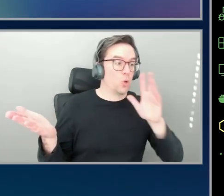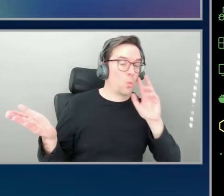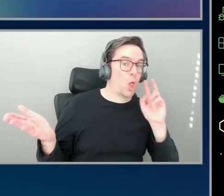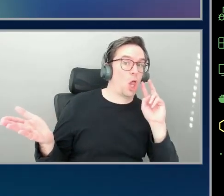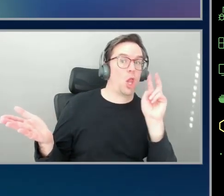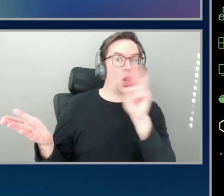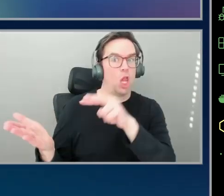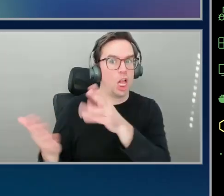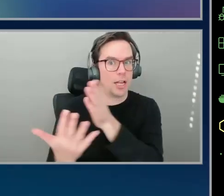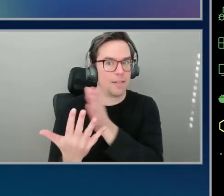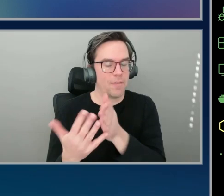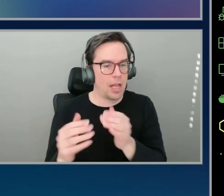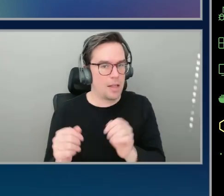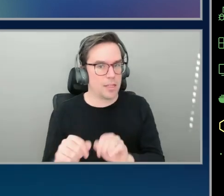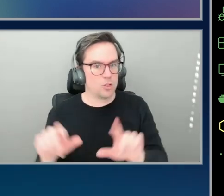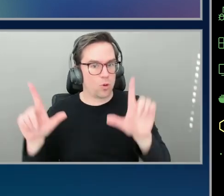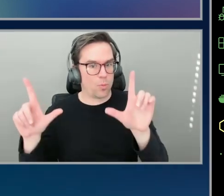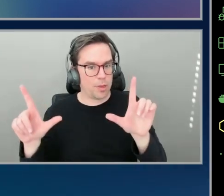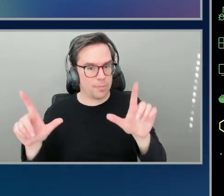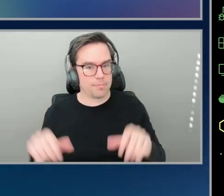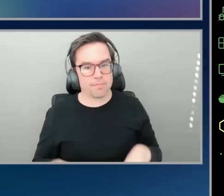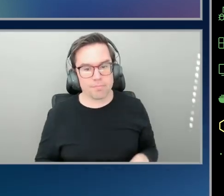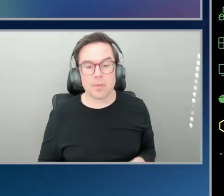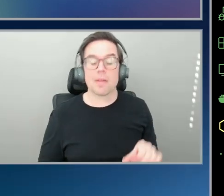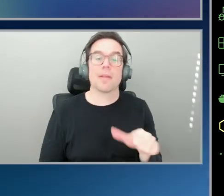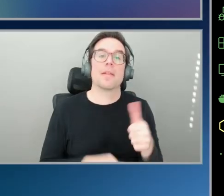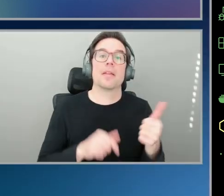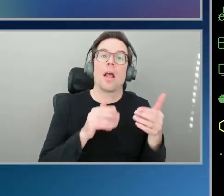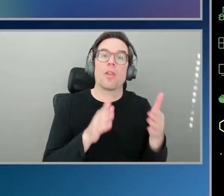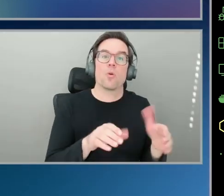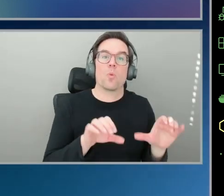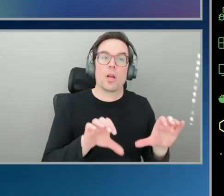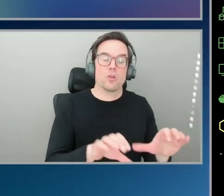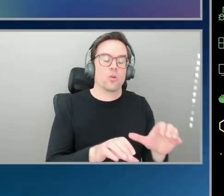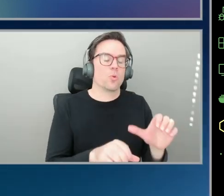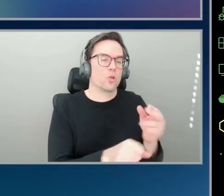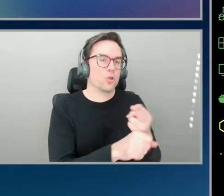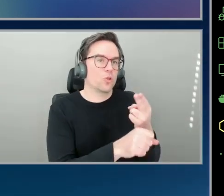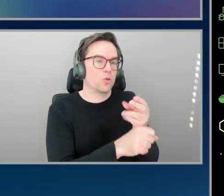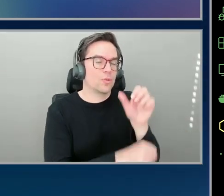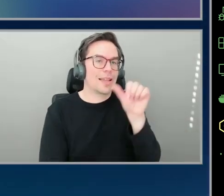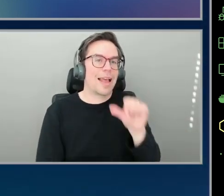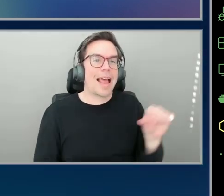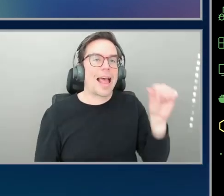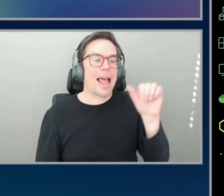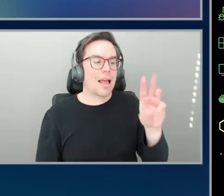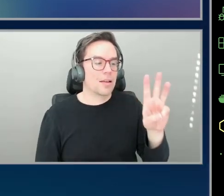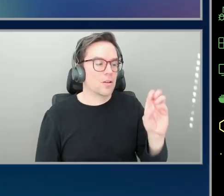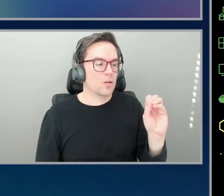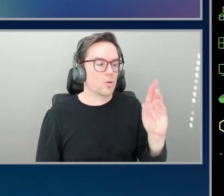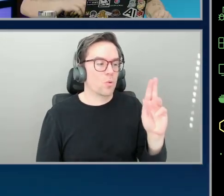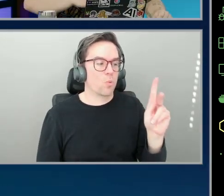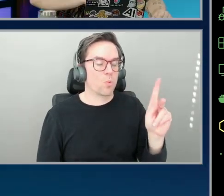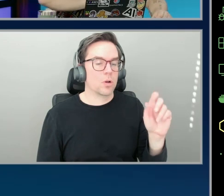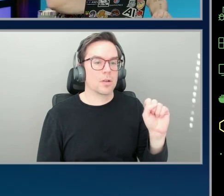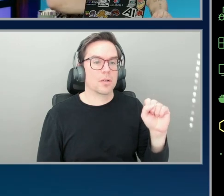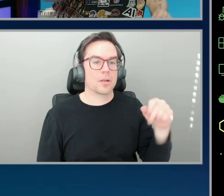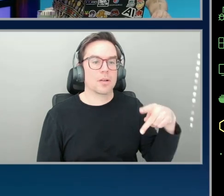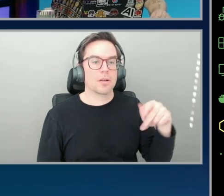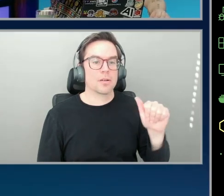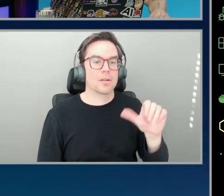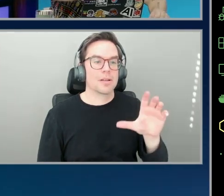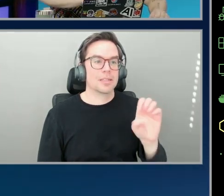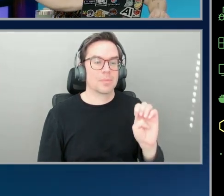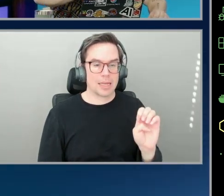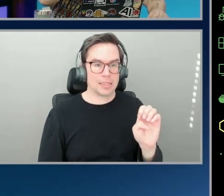the at workspace feature. At workspace feature tells Amazon Q Developer to, hey, look at my whole folder structure. And based